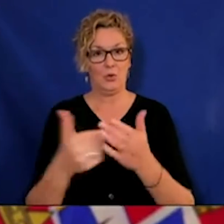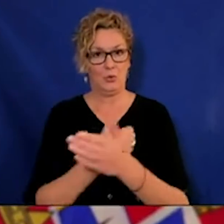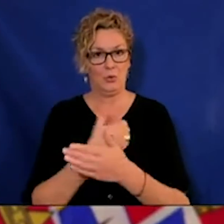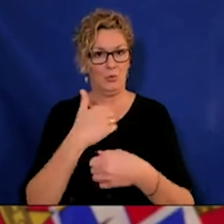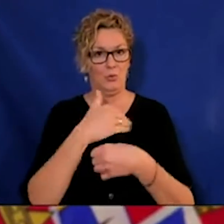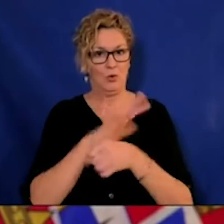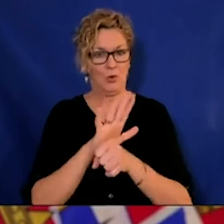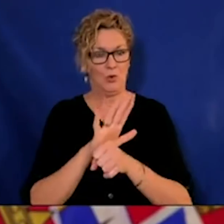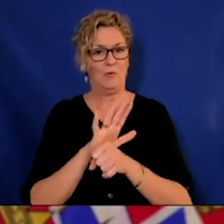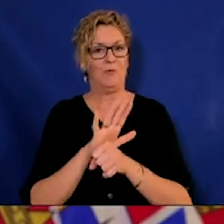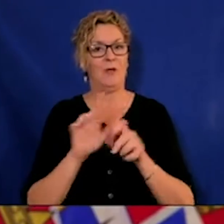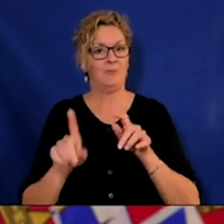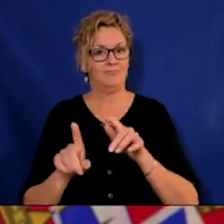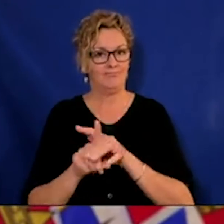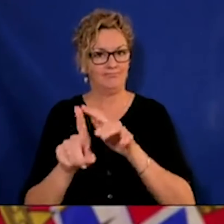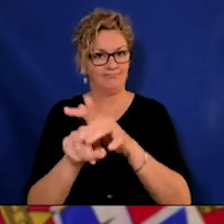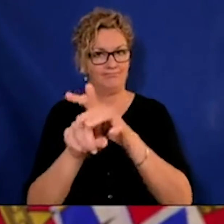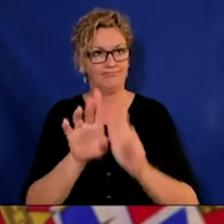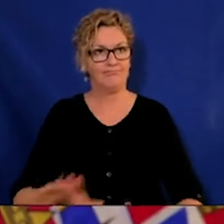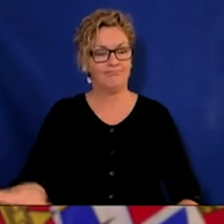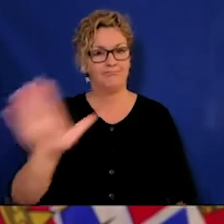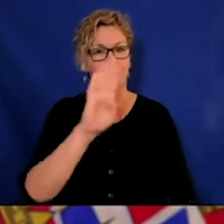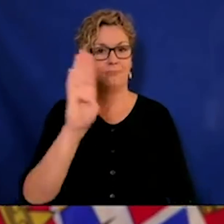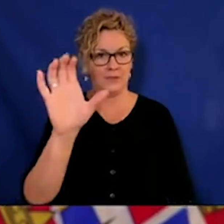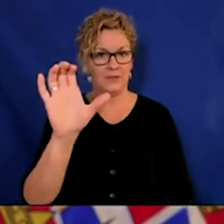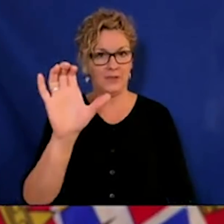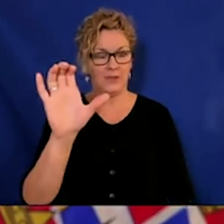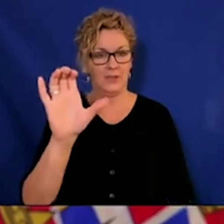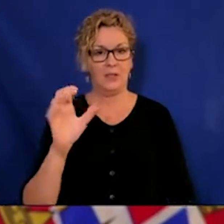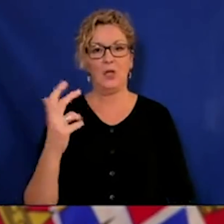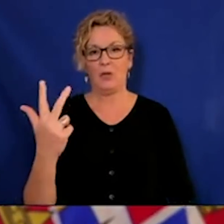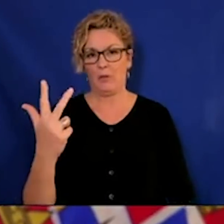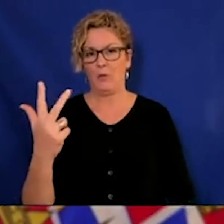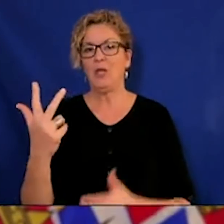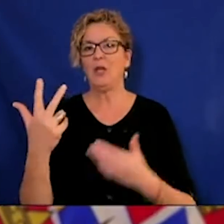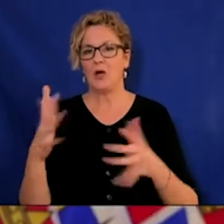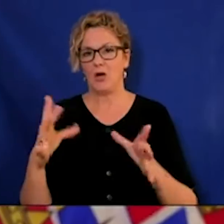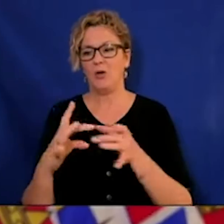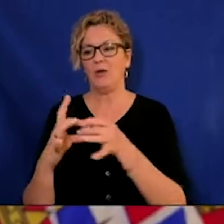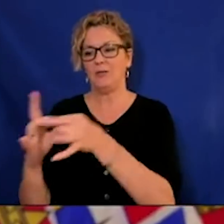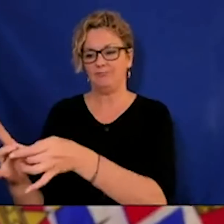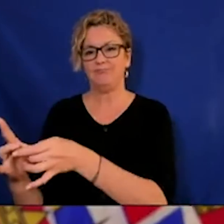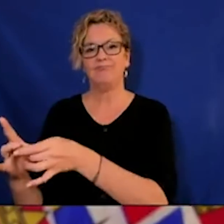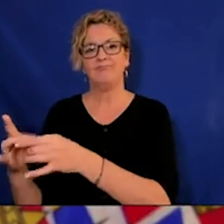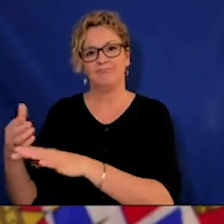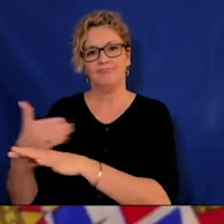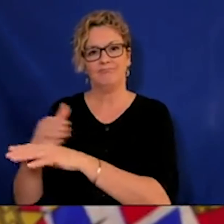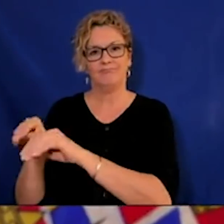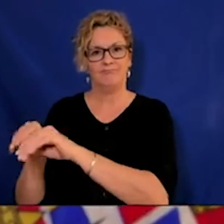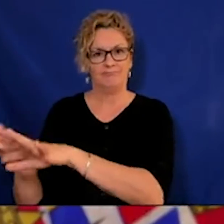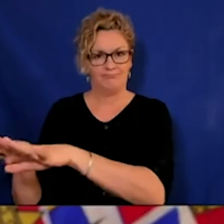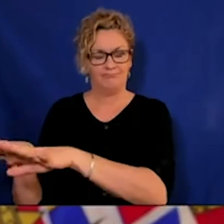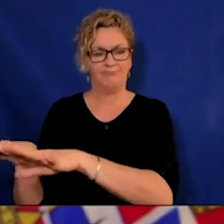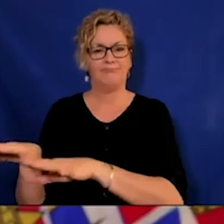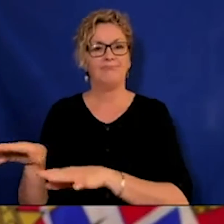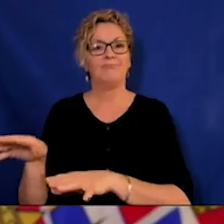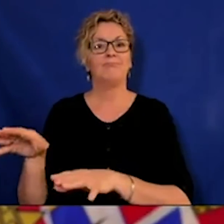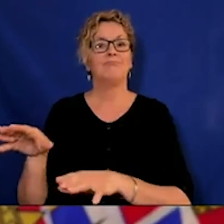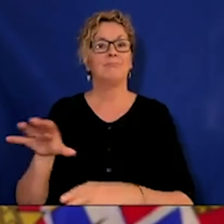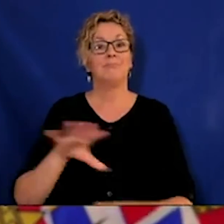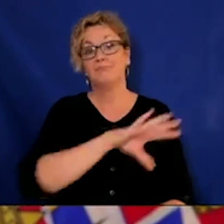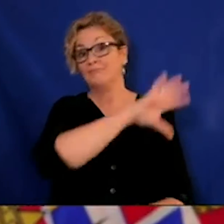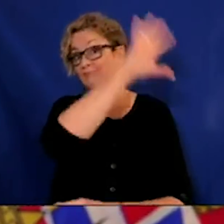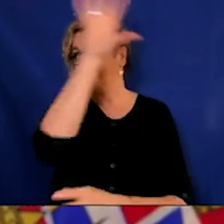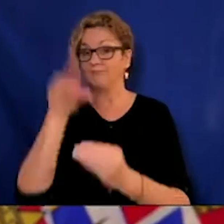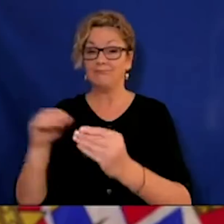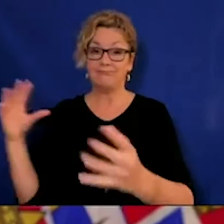new cases to report of COVID-19 in the province, 3 of whom are epidemiologically linked cases, bringing